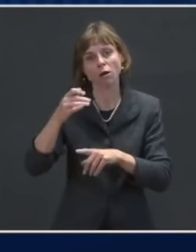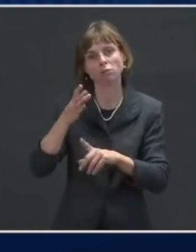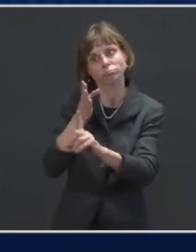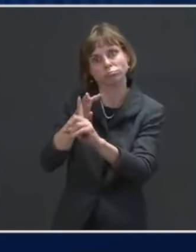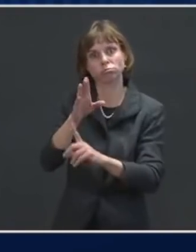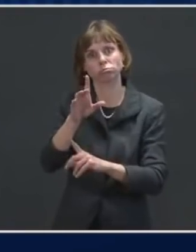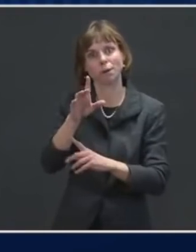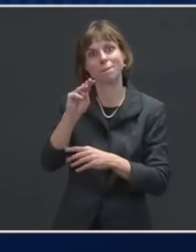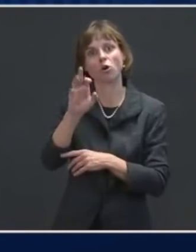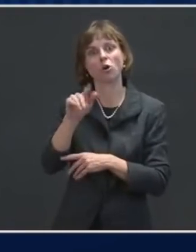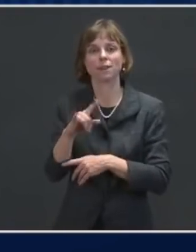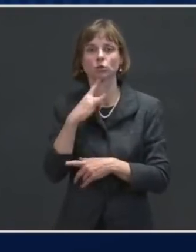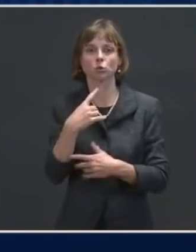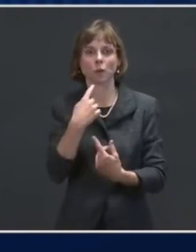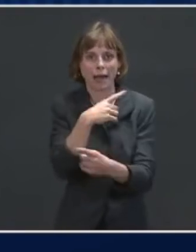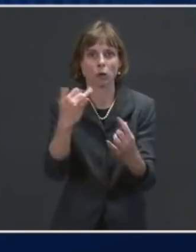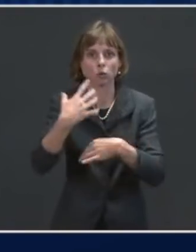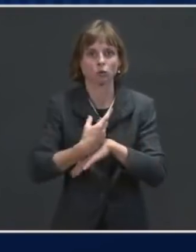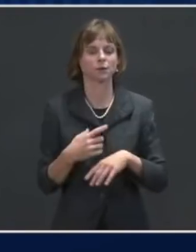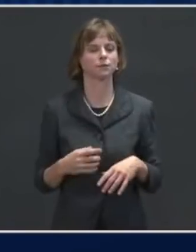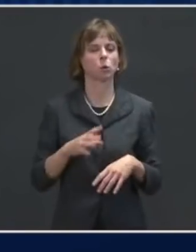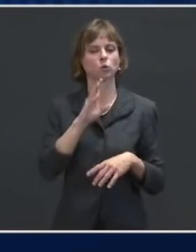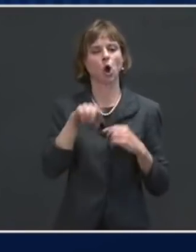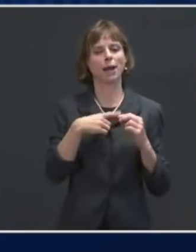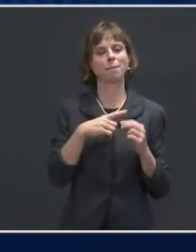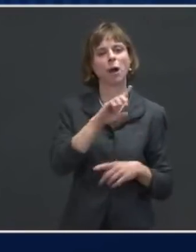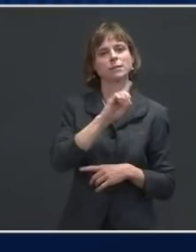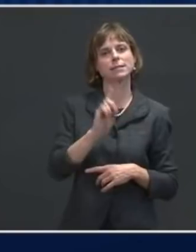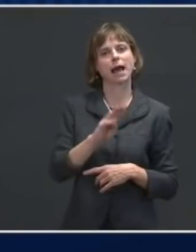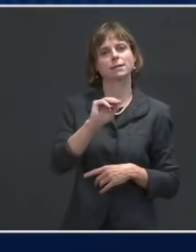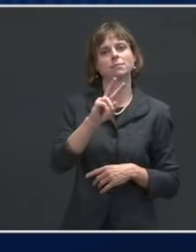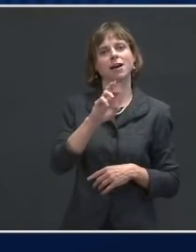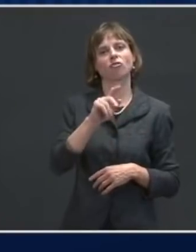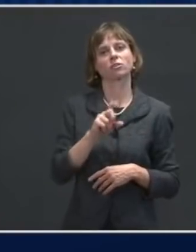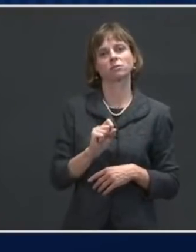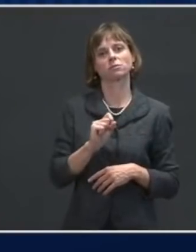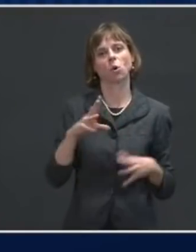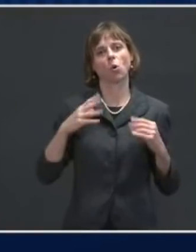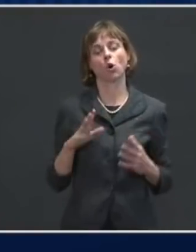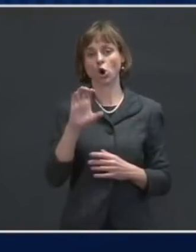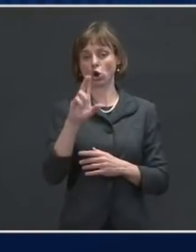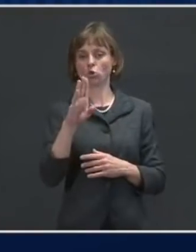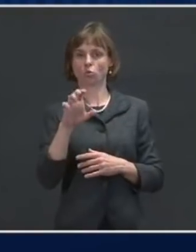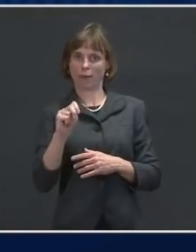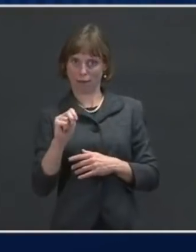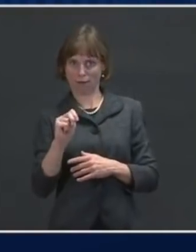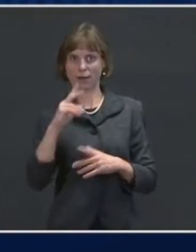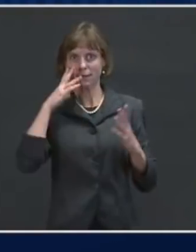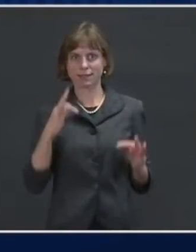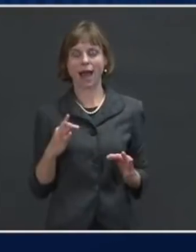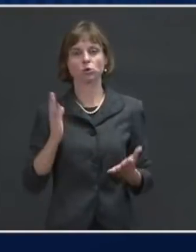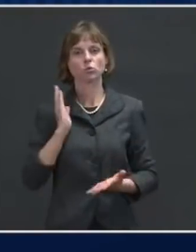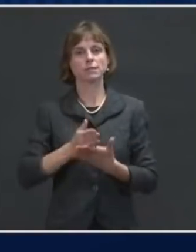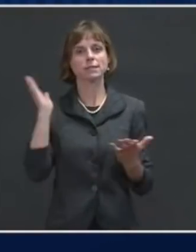Topics. First of all, what does President Biden think about the Dallas Mavericks owner, Mark Cuban, deciding to indefinitely stop playing the national